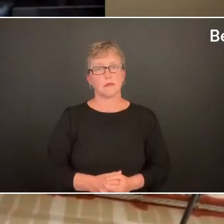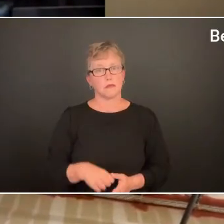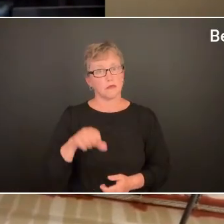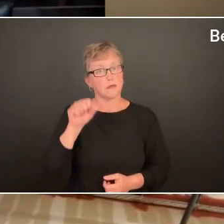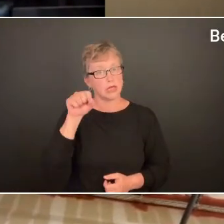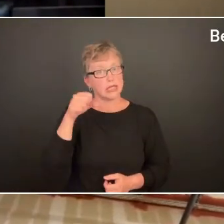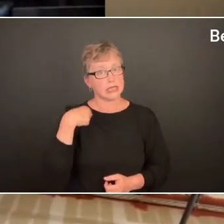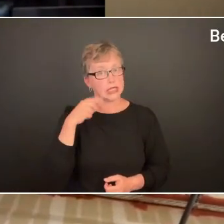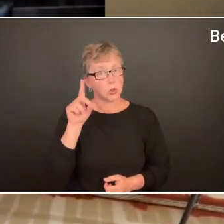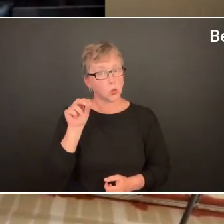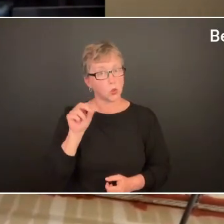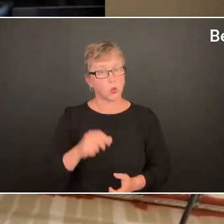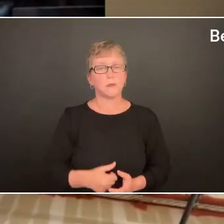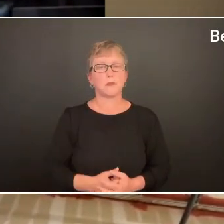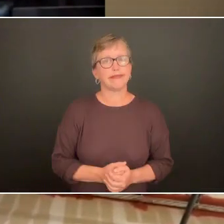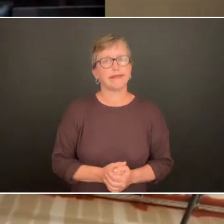do. To answer your, I do. Yeah. And